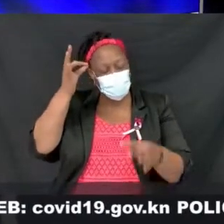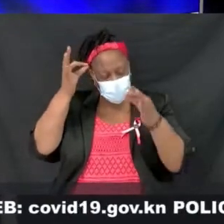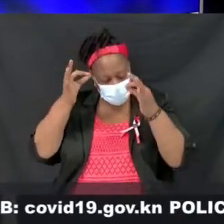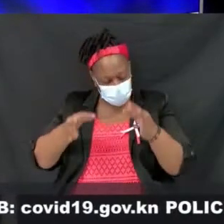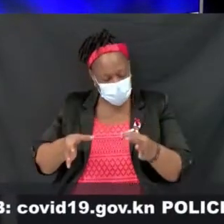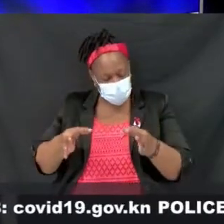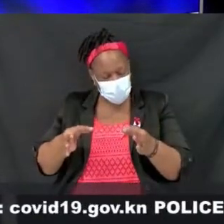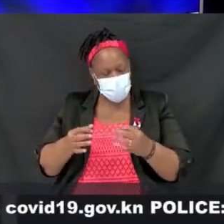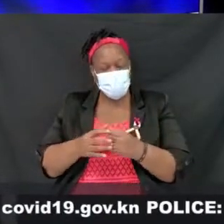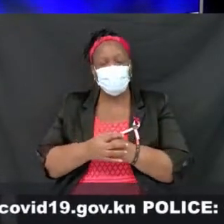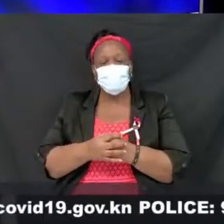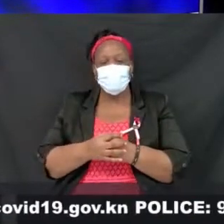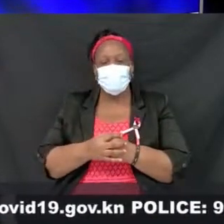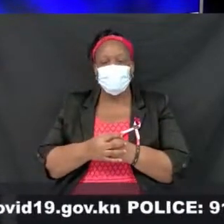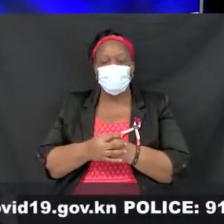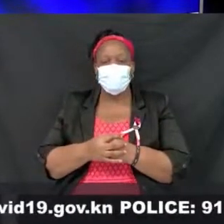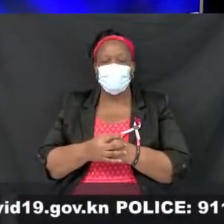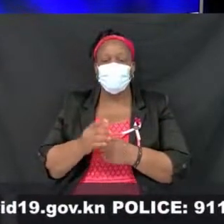these pilots.